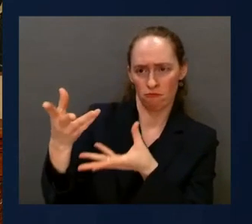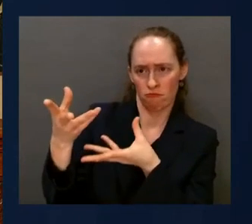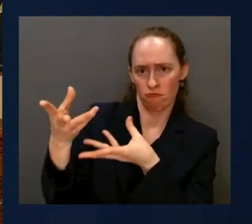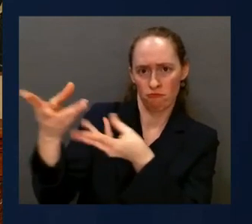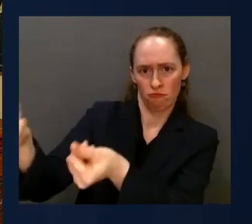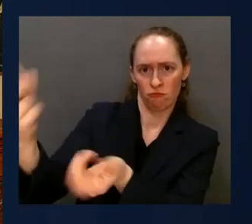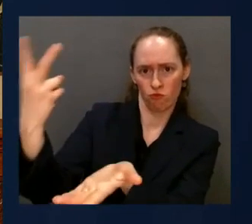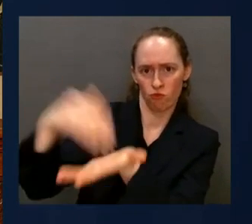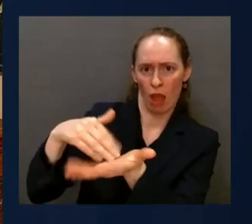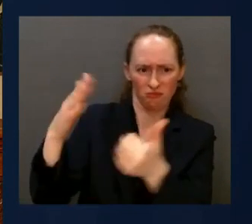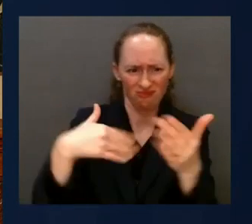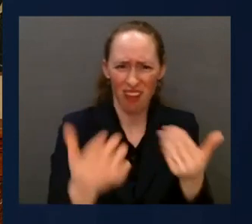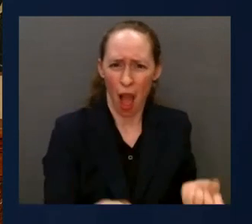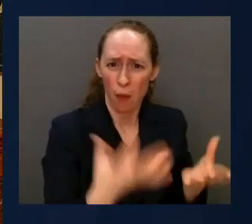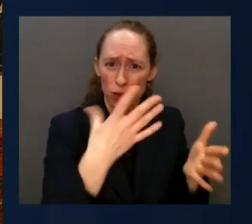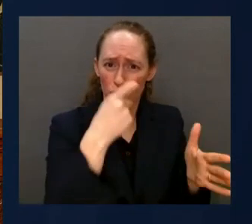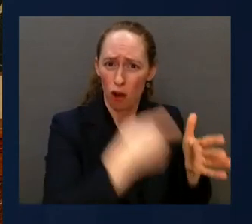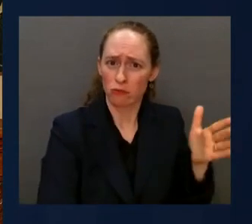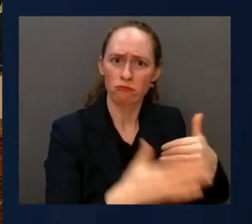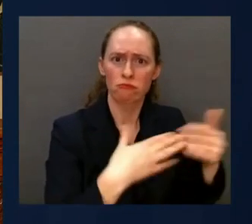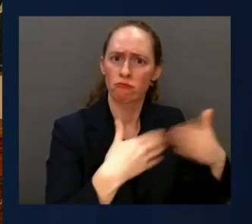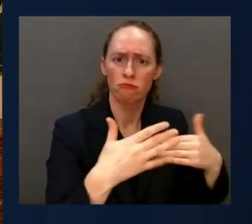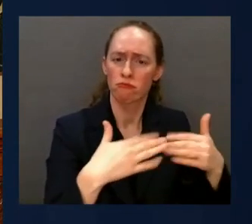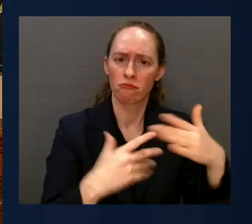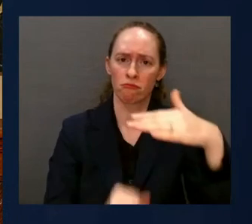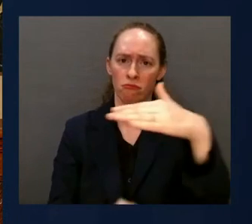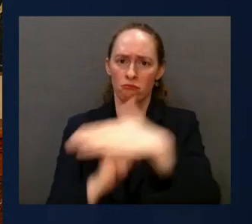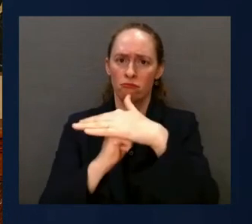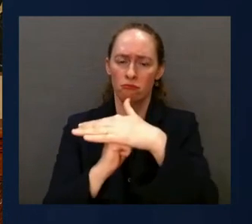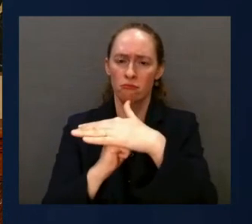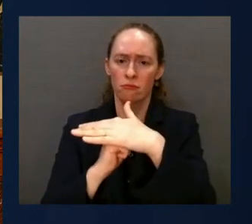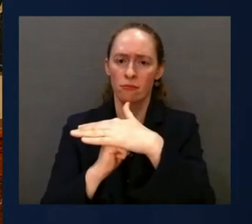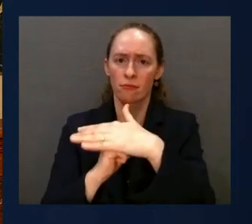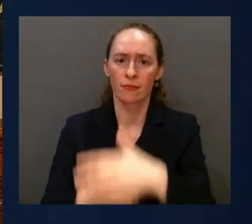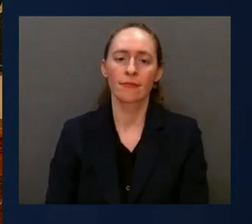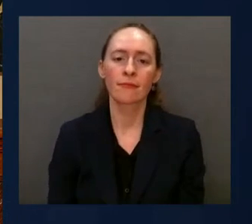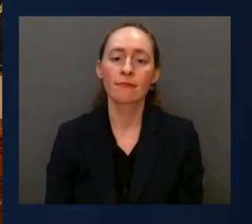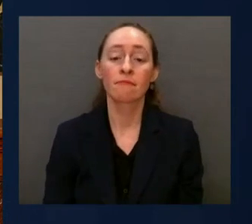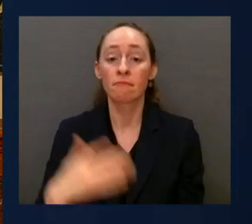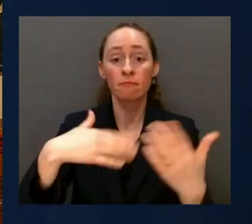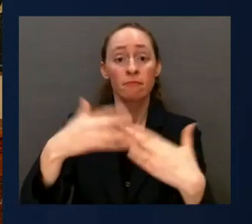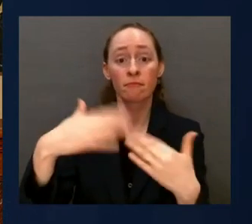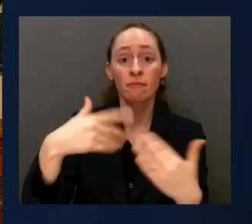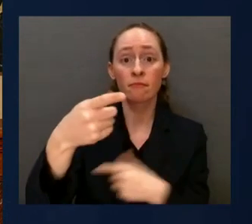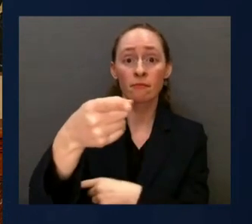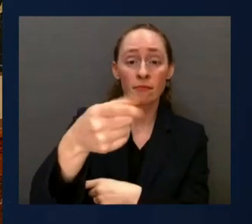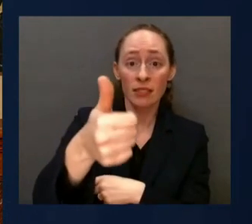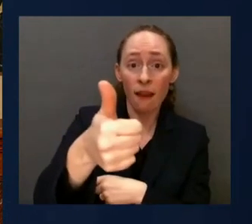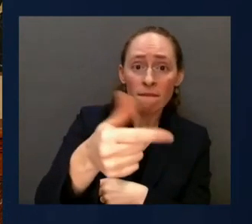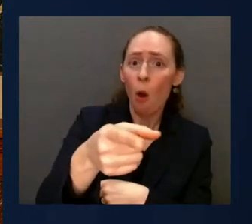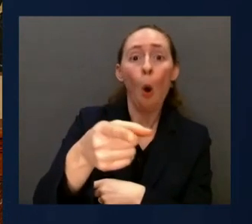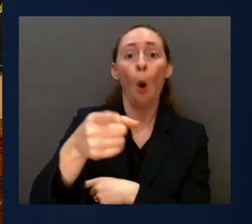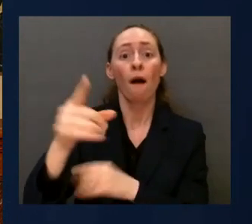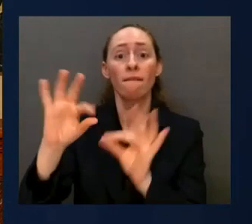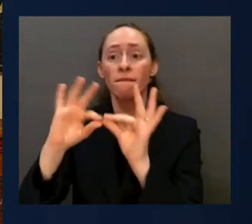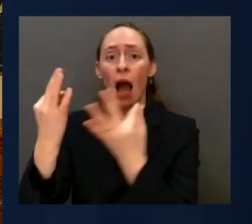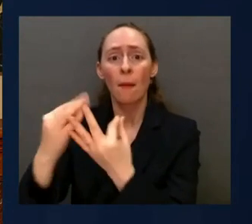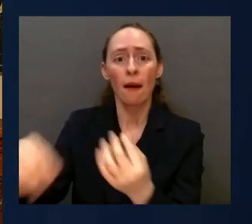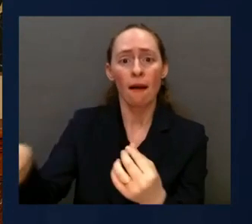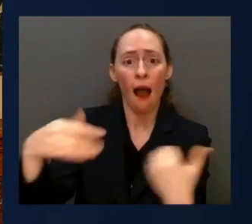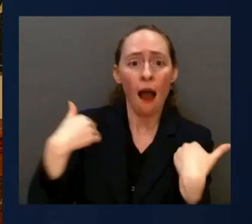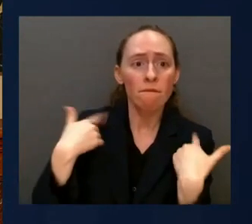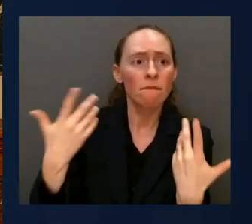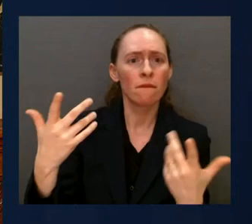many in my family, have cancer. You know the drugs can range from $10,000, $11,000, $14,000,